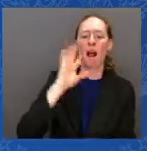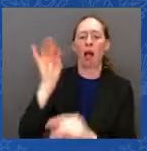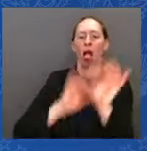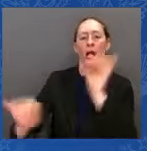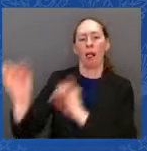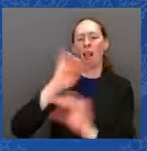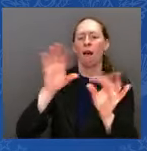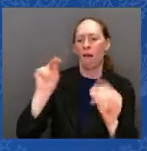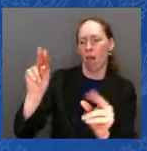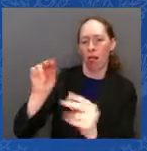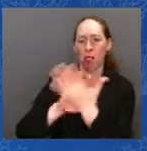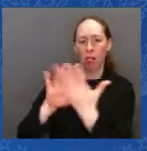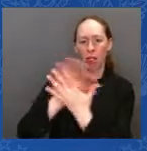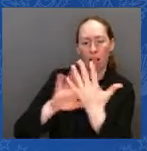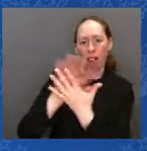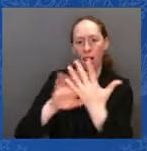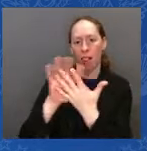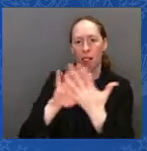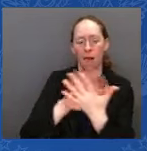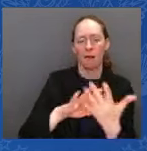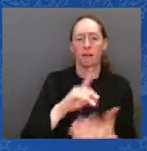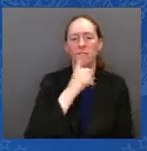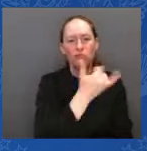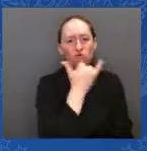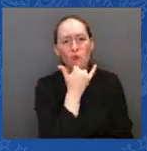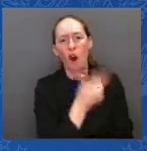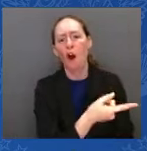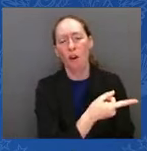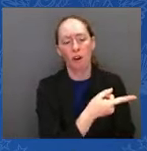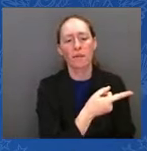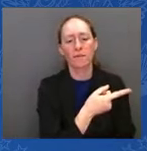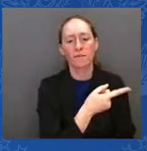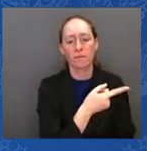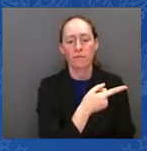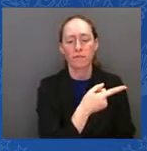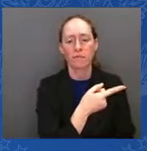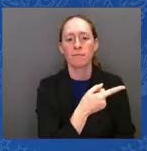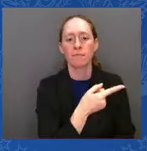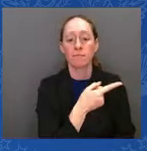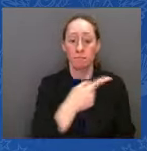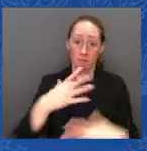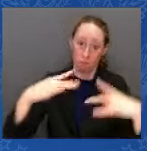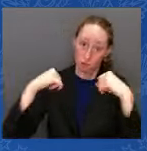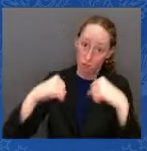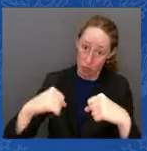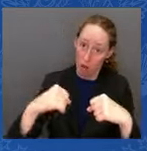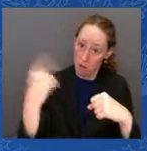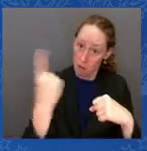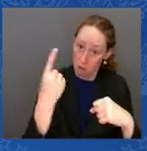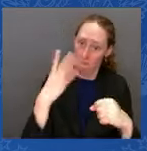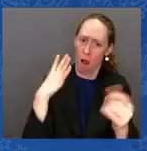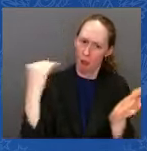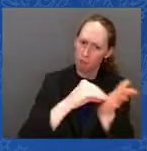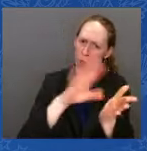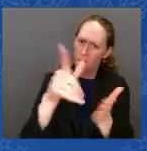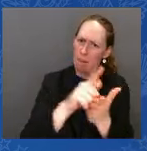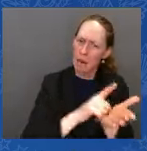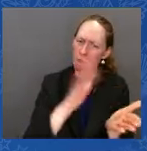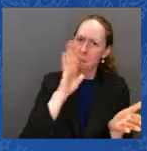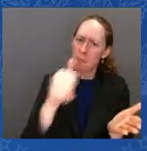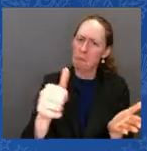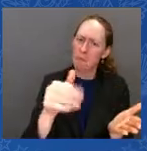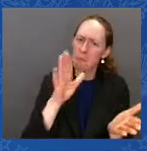they're wrong. They want to protect something. They would have written it down and say, we're protecting it. You can't cut this program. You can't